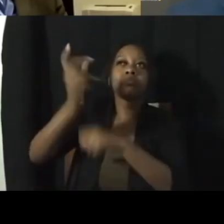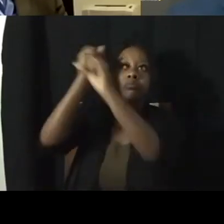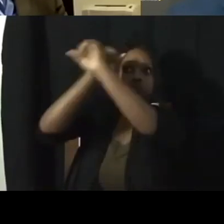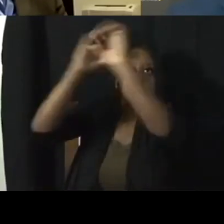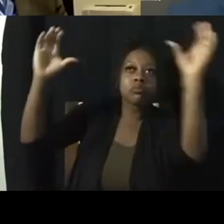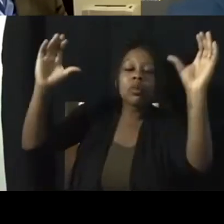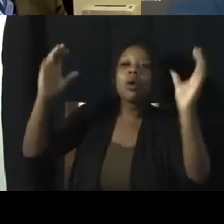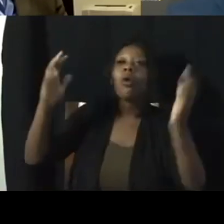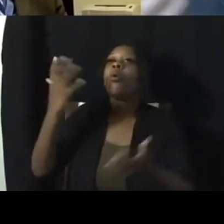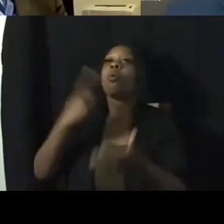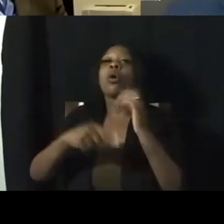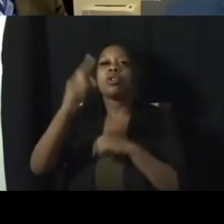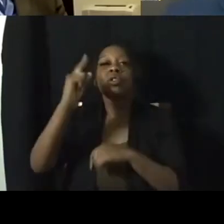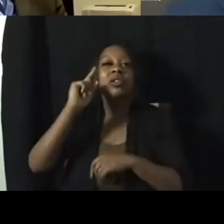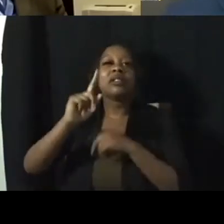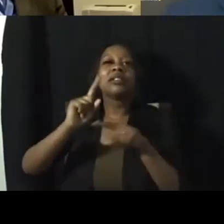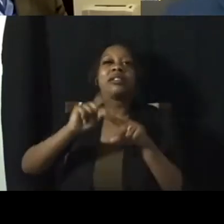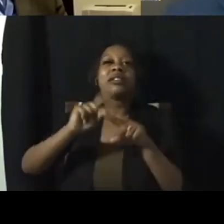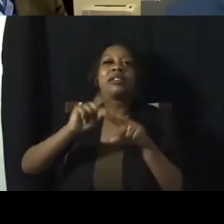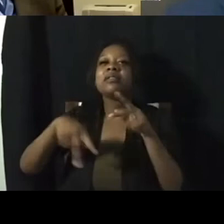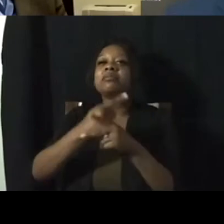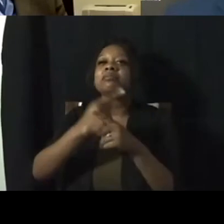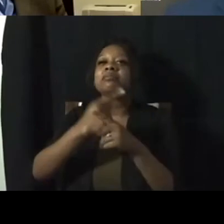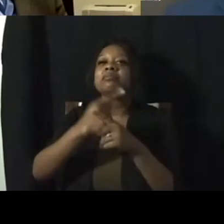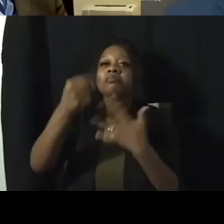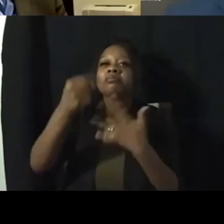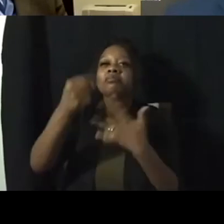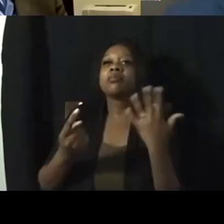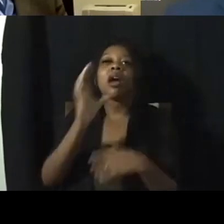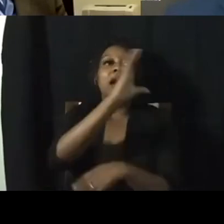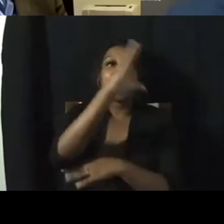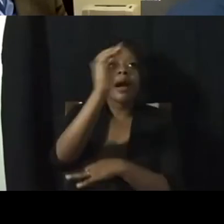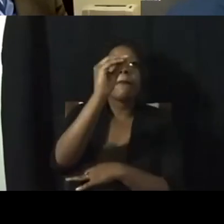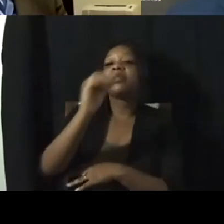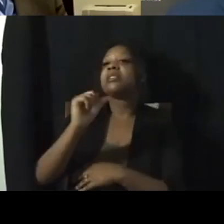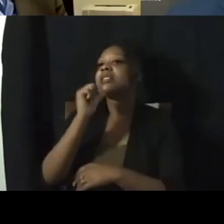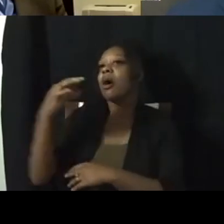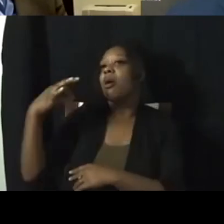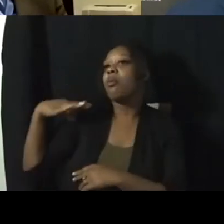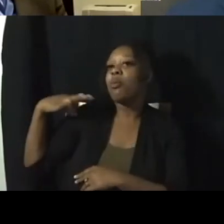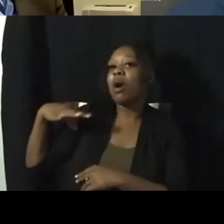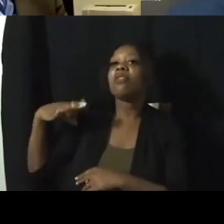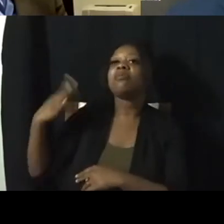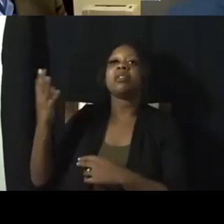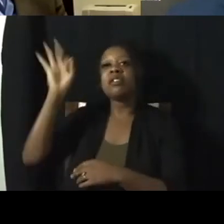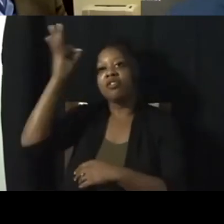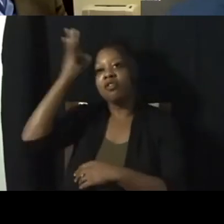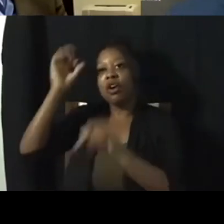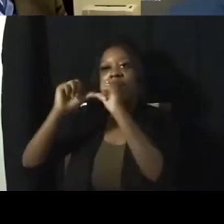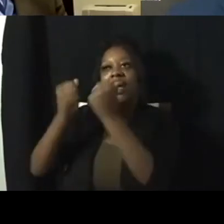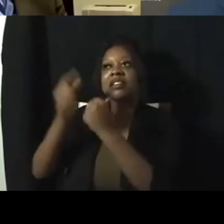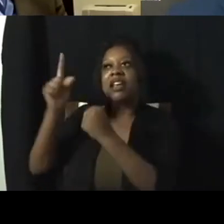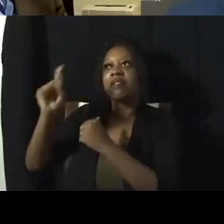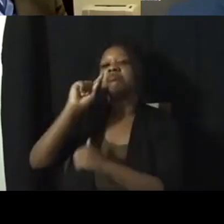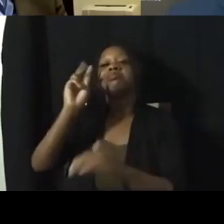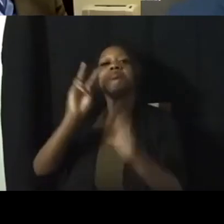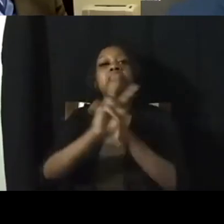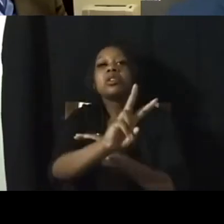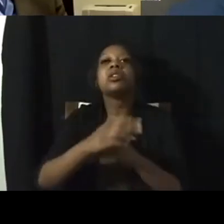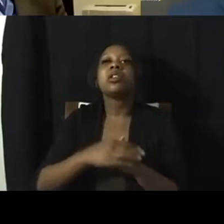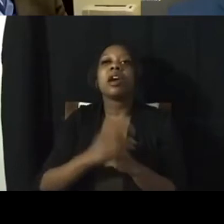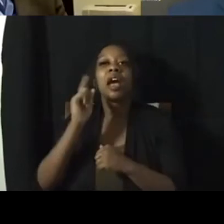that companies, nonprofits, federal agencies need to look to? I think we saw a little bit of it with both Craig and Mark talking